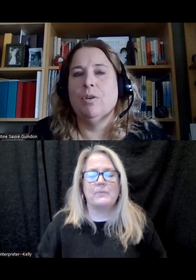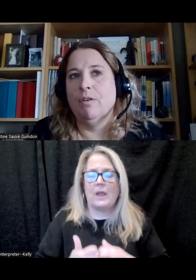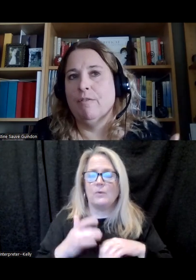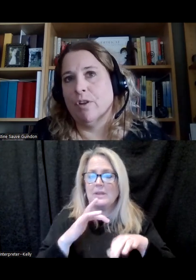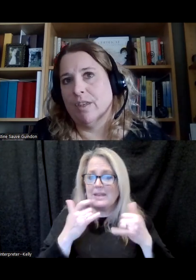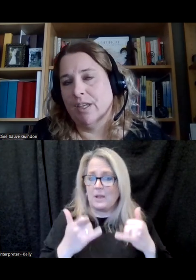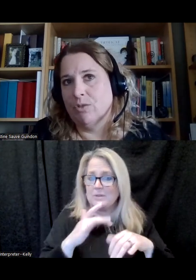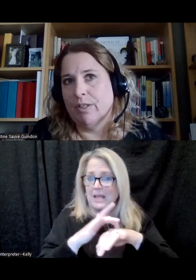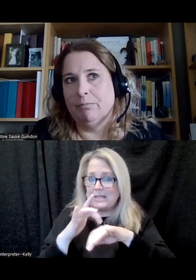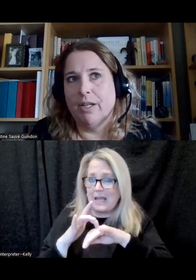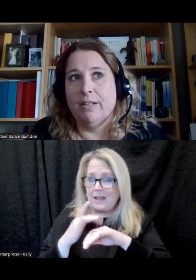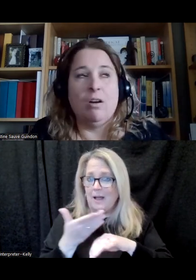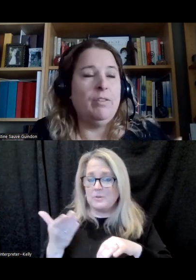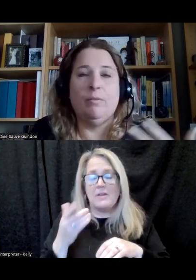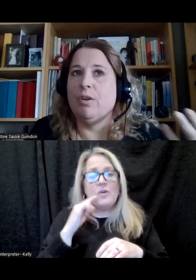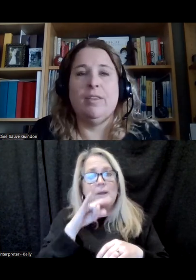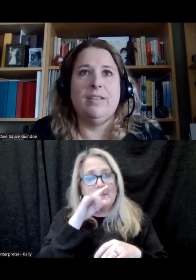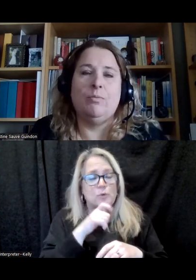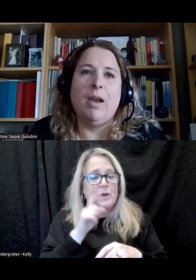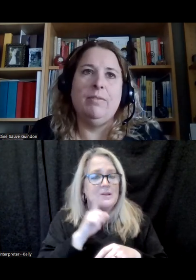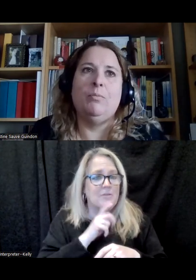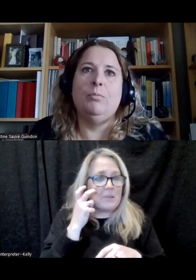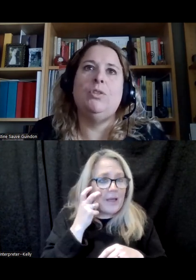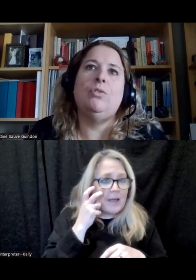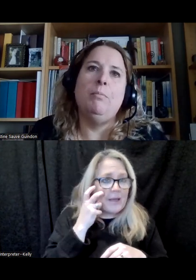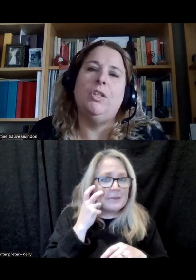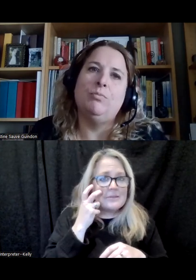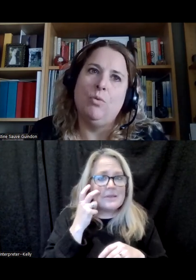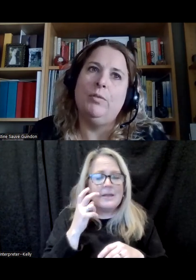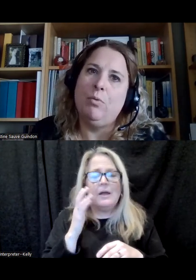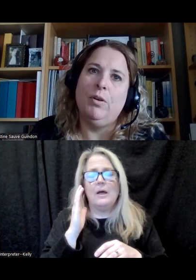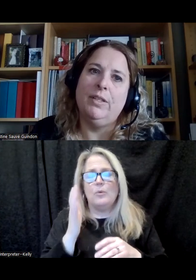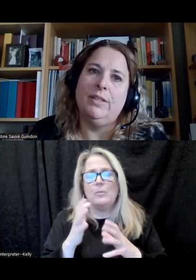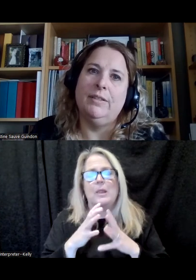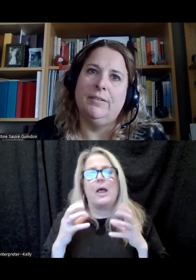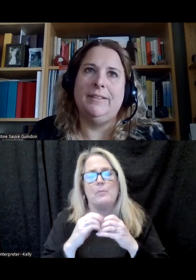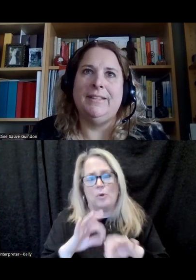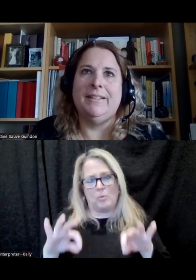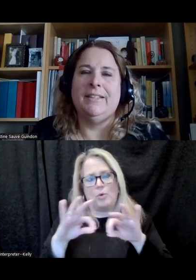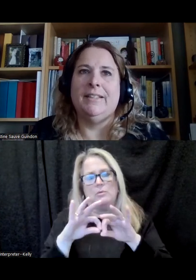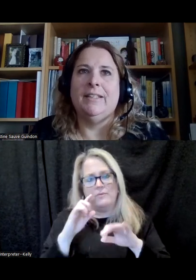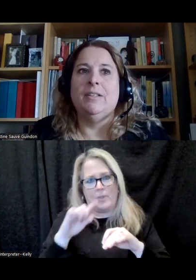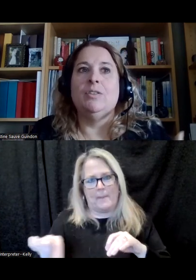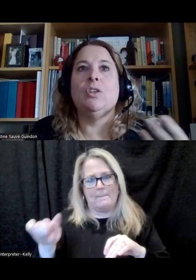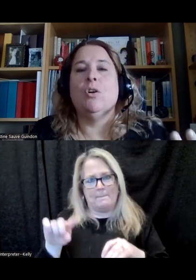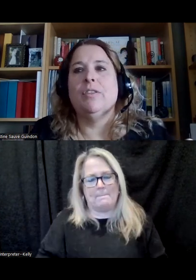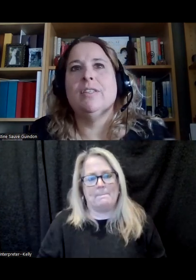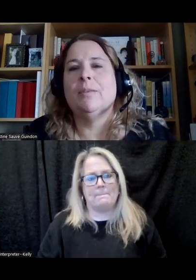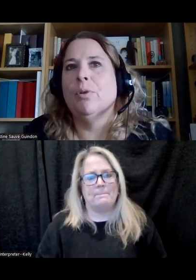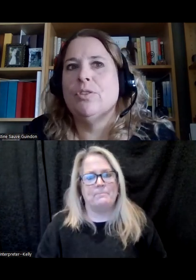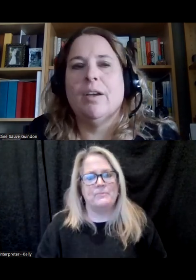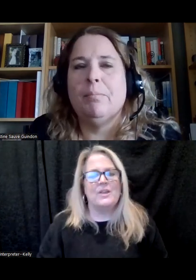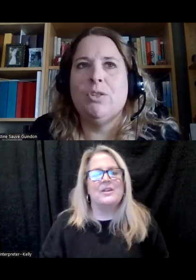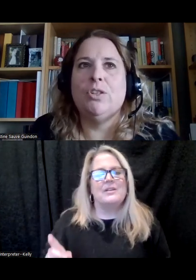now for the kids who are deafblind, all is around them will be so much more important. So this